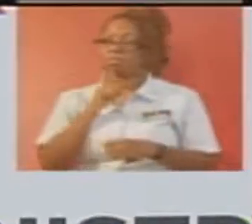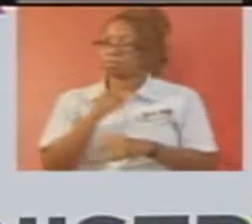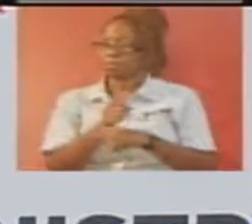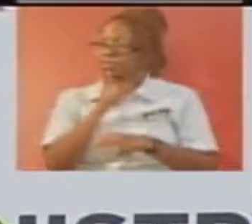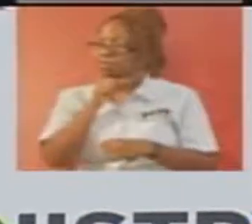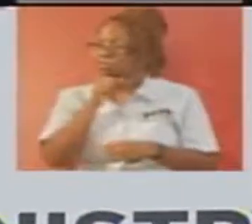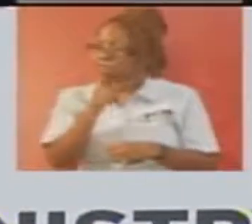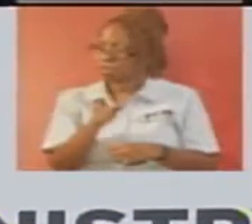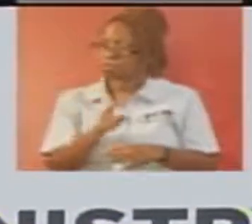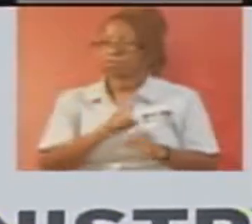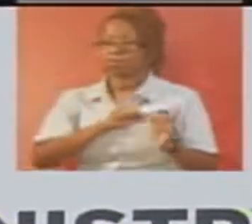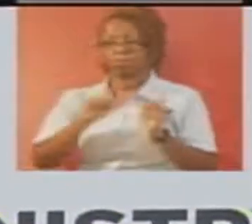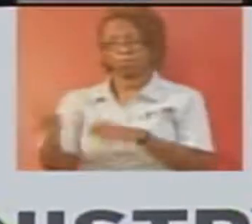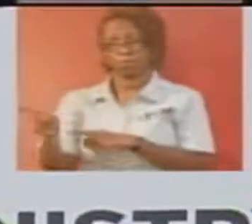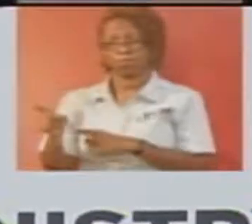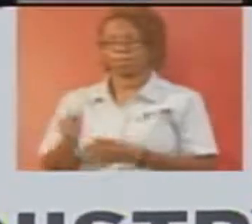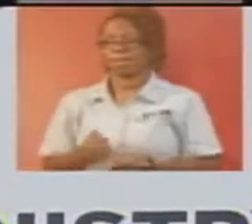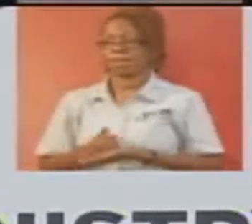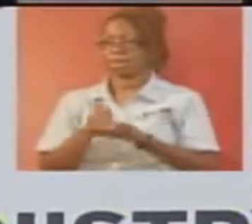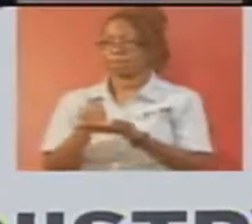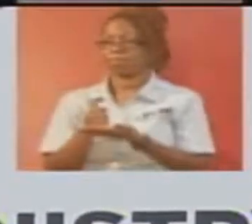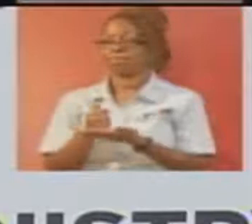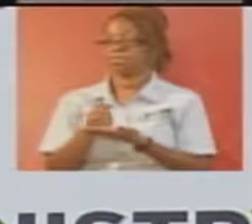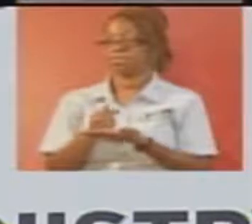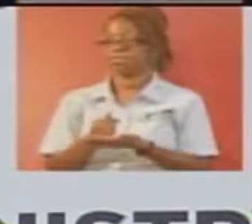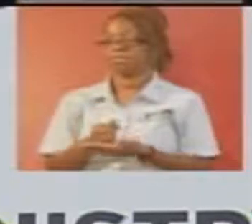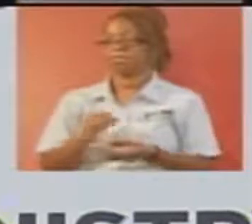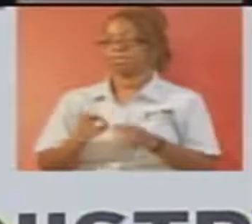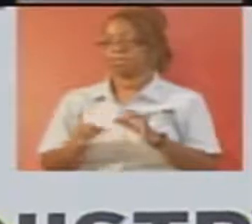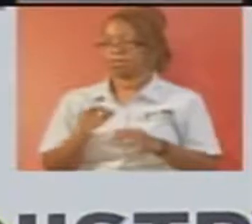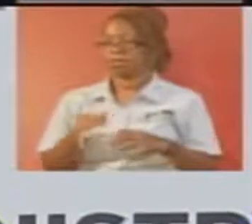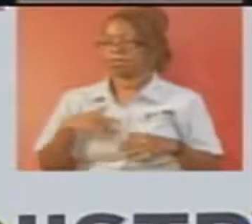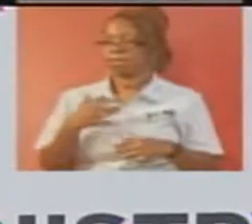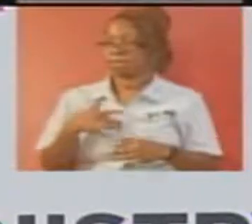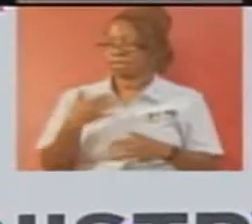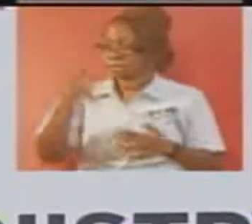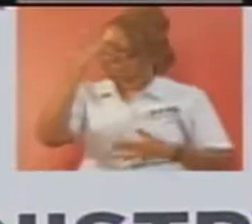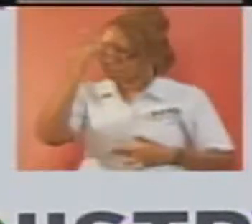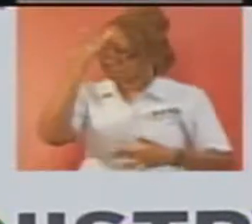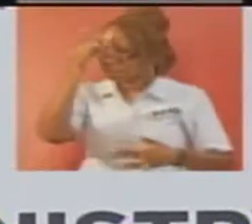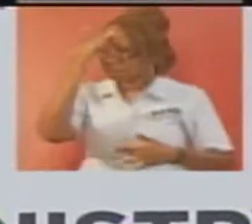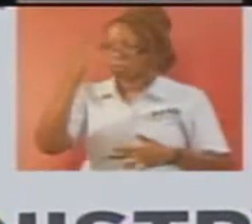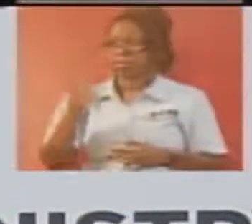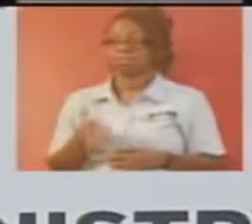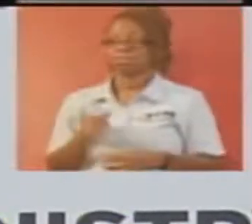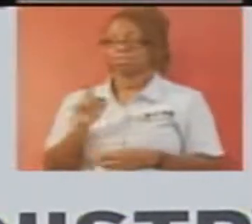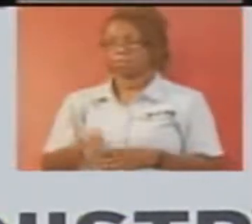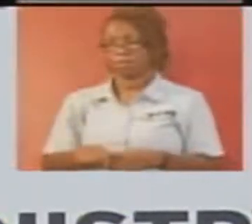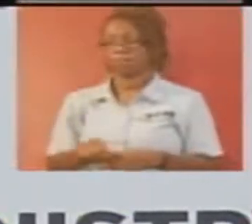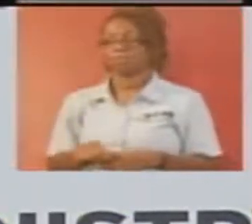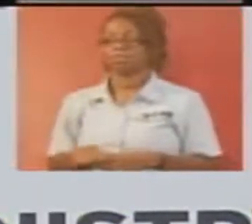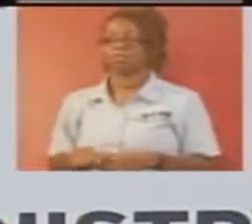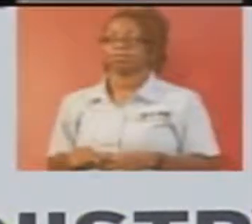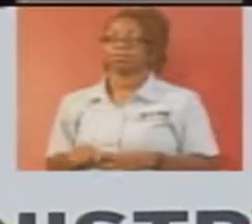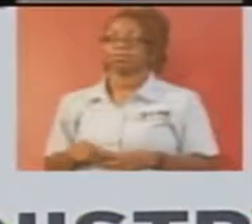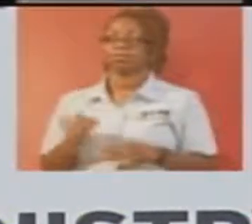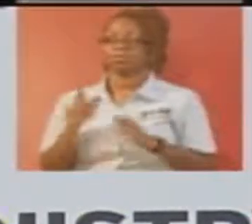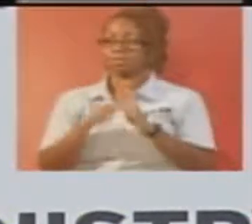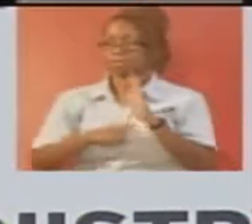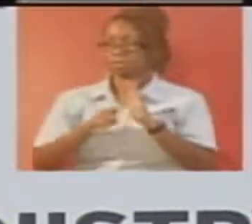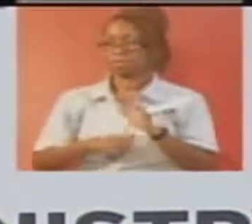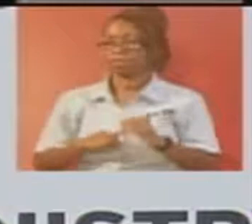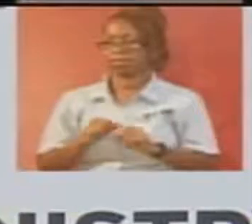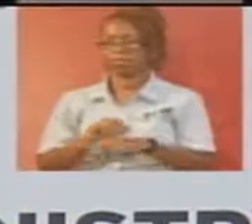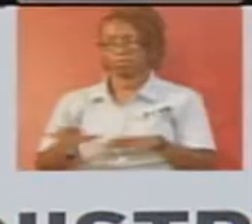to hold the line and maintain the activities to reduce spread as we move into the festive season.